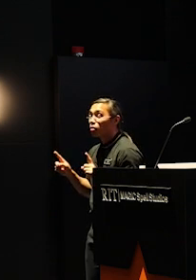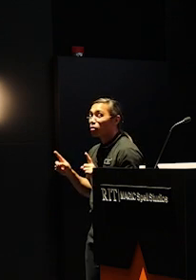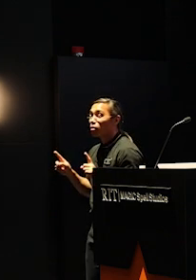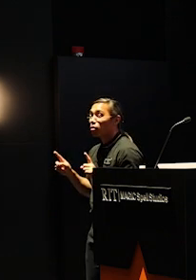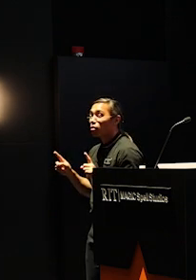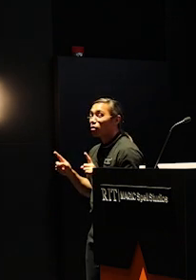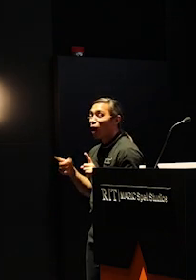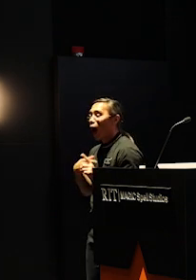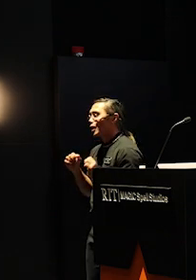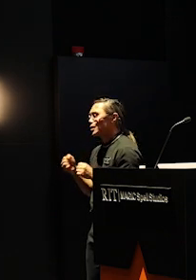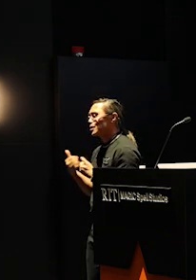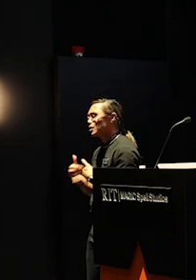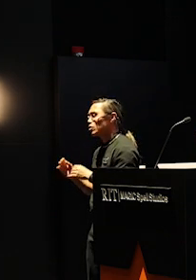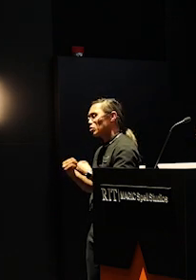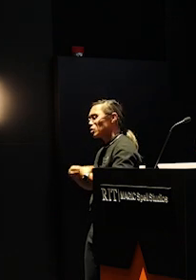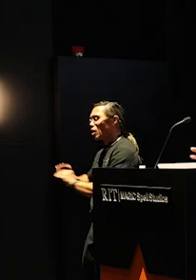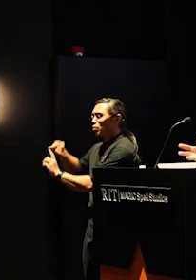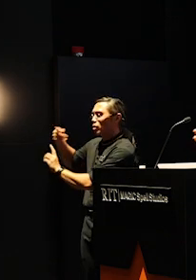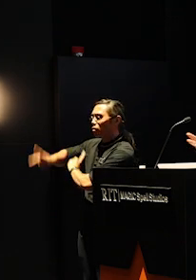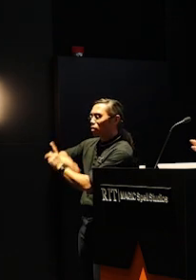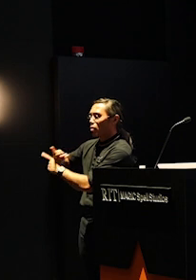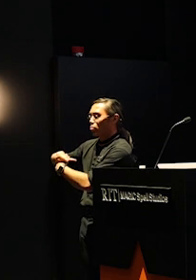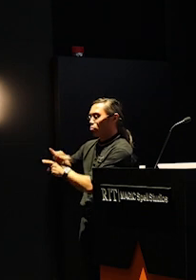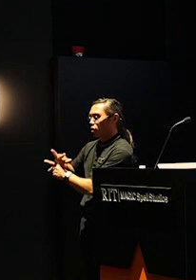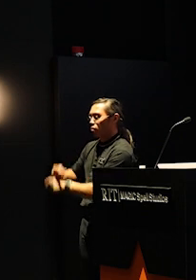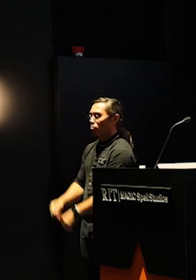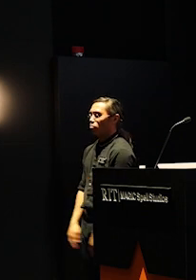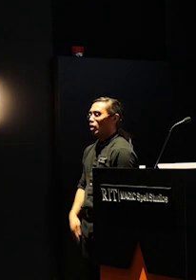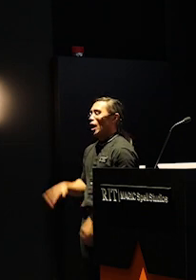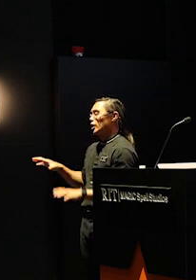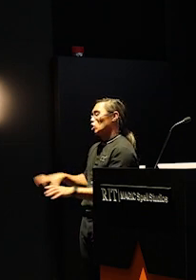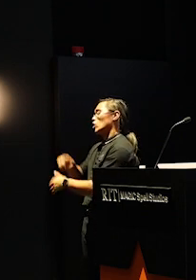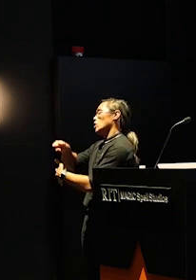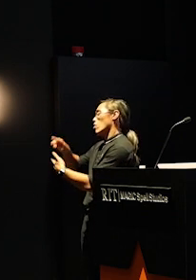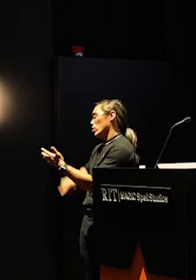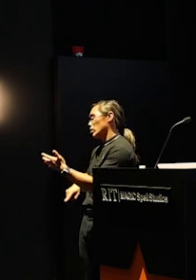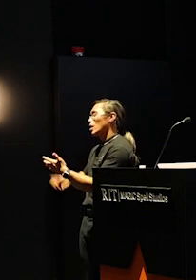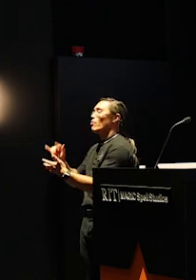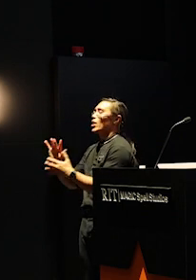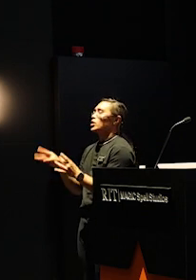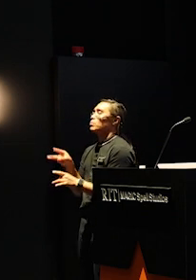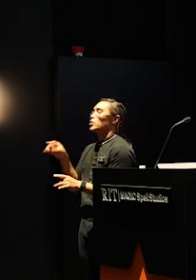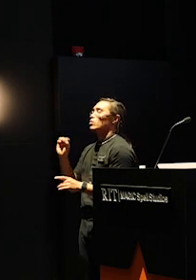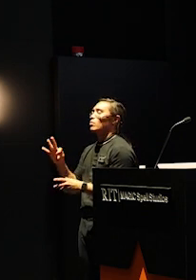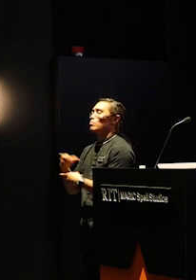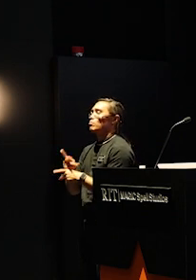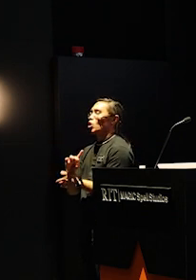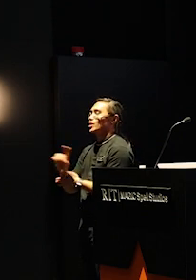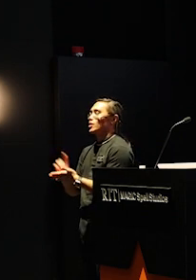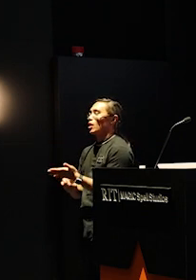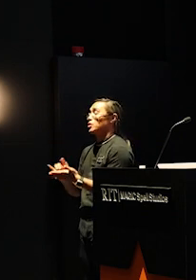cool backpack, because here's what it does. And that's like the great spirit. That's like the spirit of like product design, or I think,